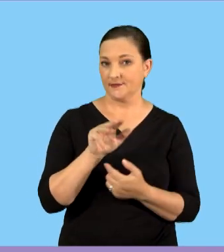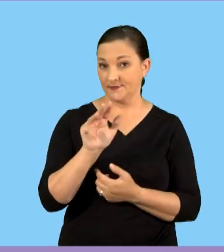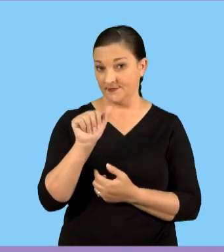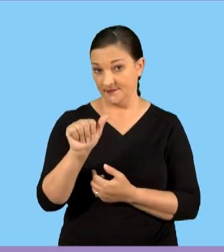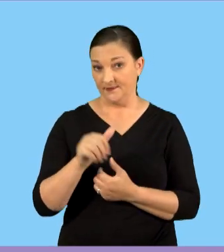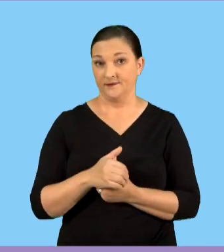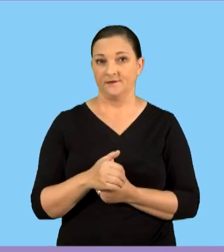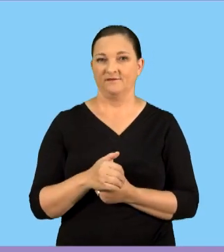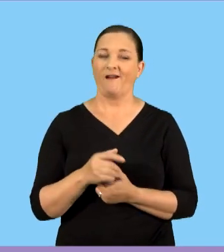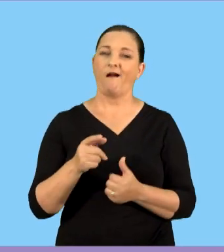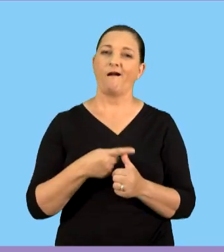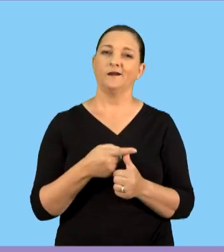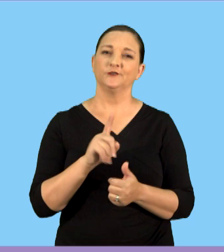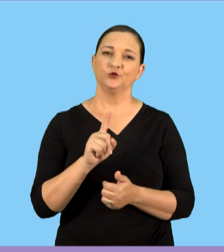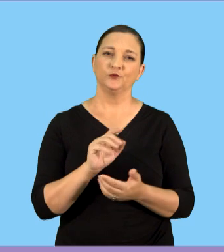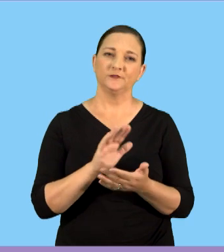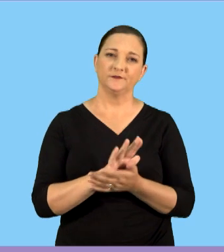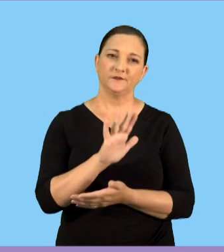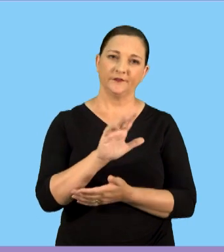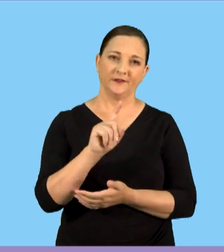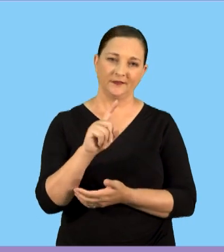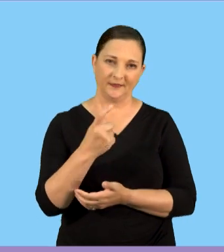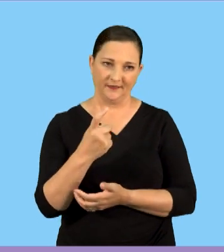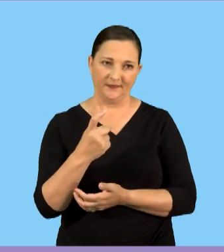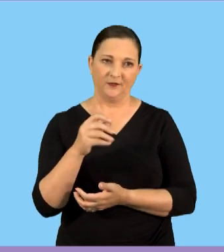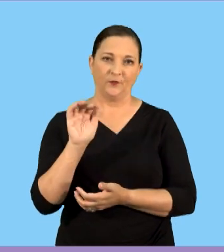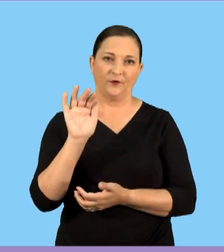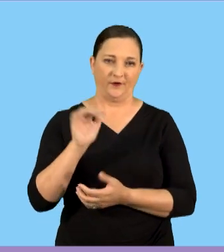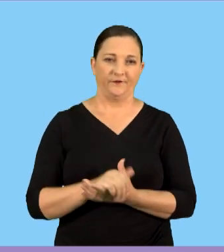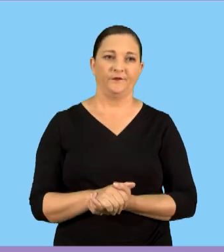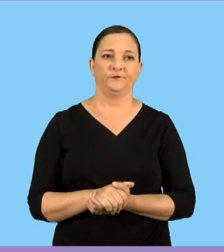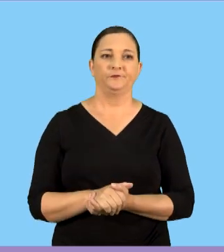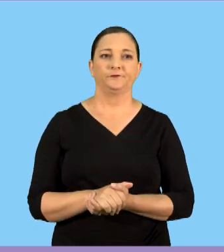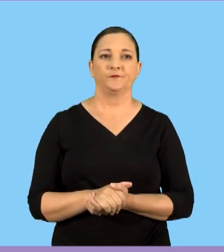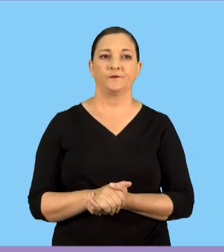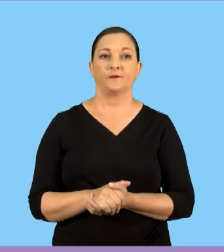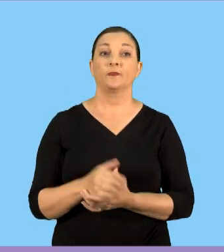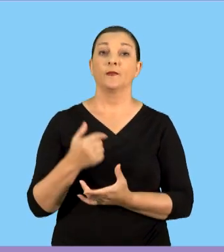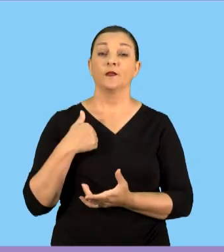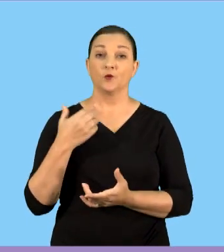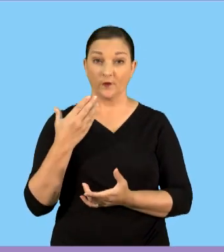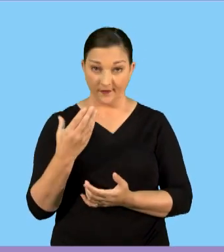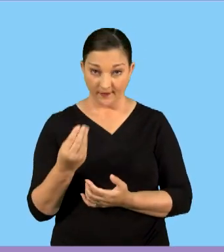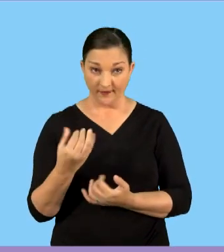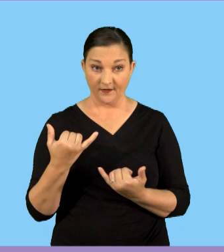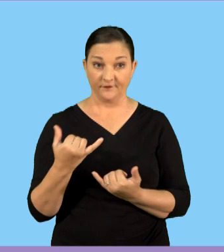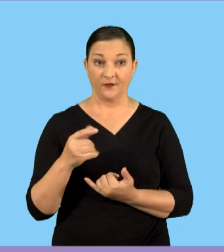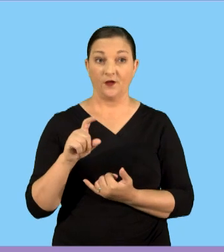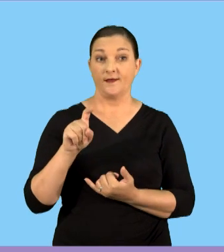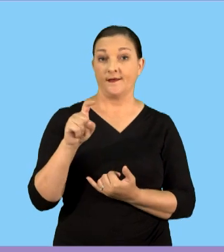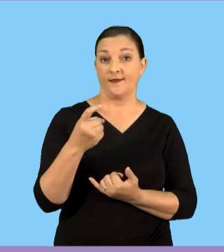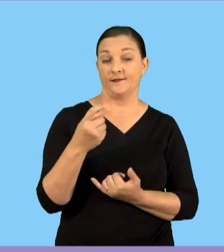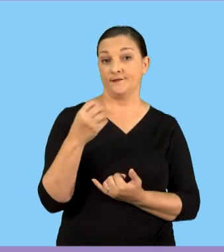9 plus 6, that gives us 15x exponent 5. And then we also